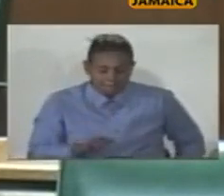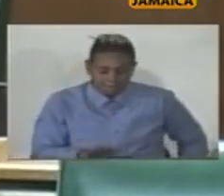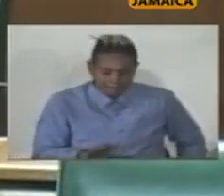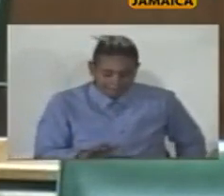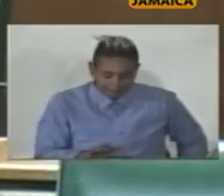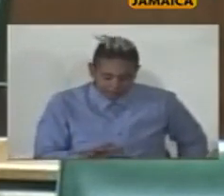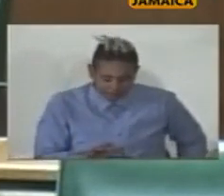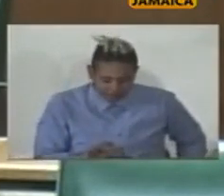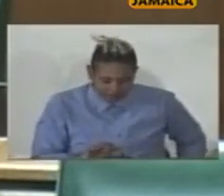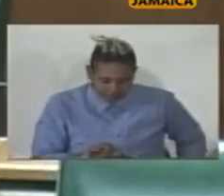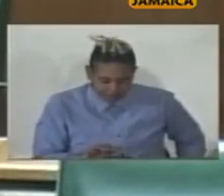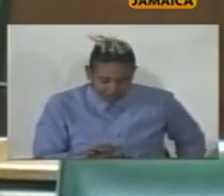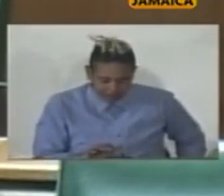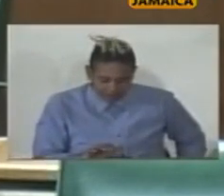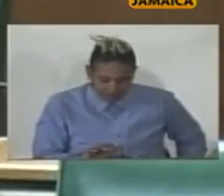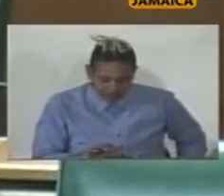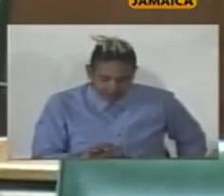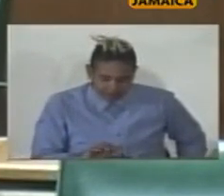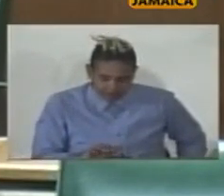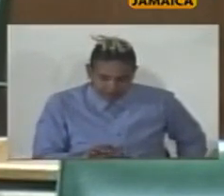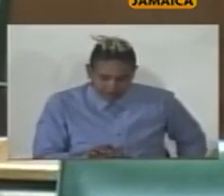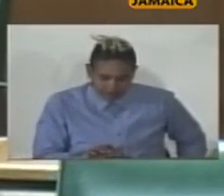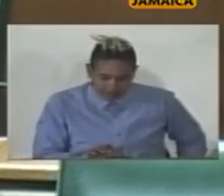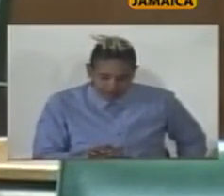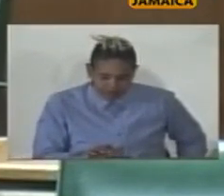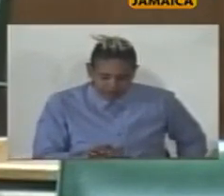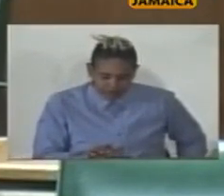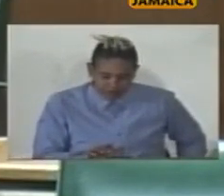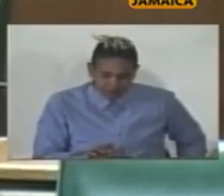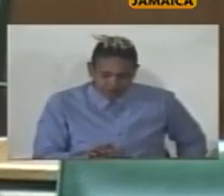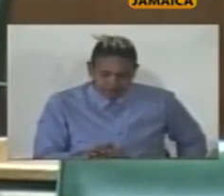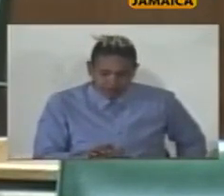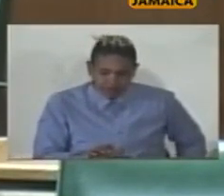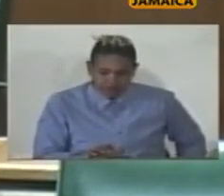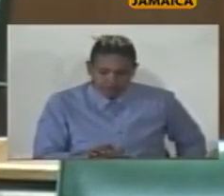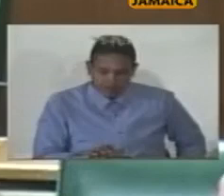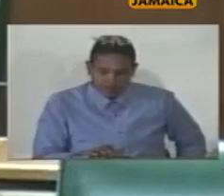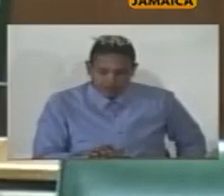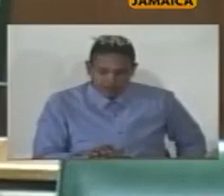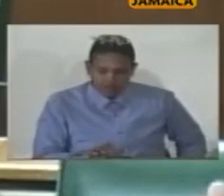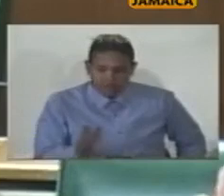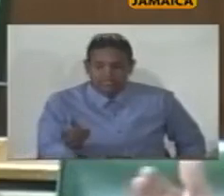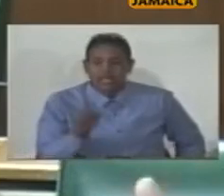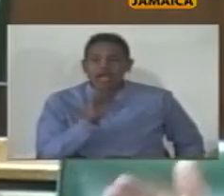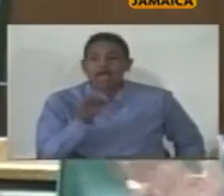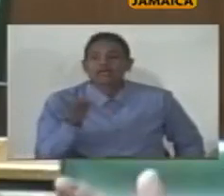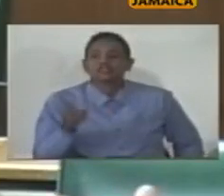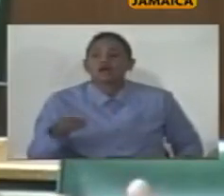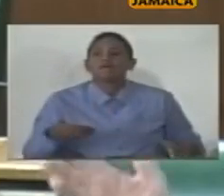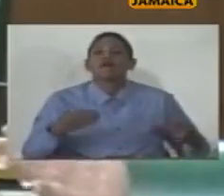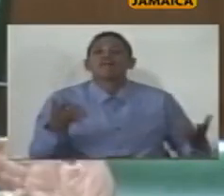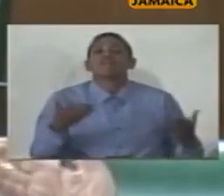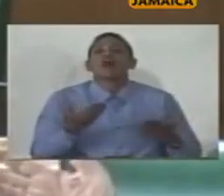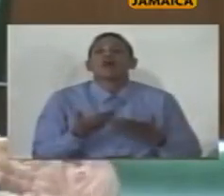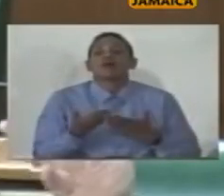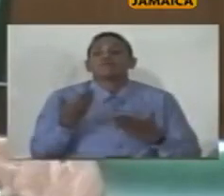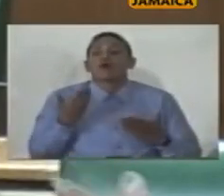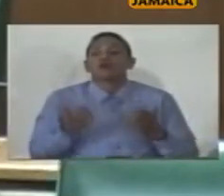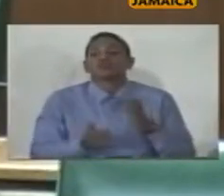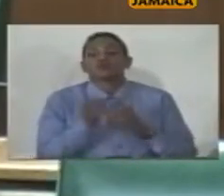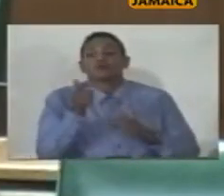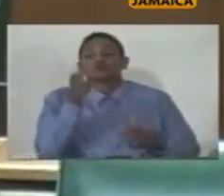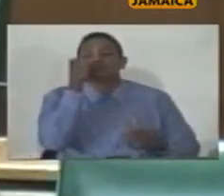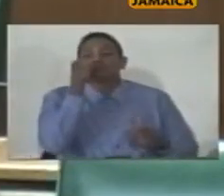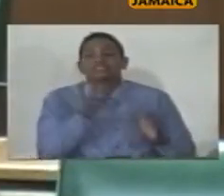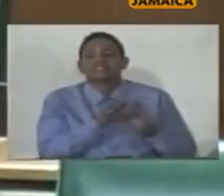We must recall that these answers were provided prior to most recent developments in that